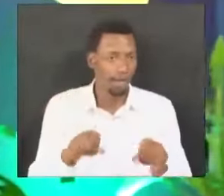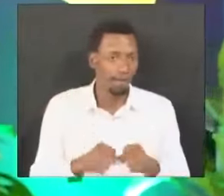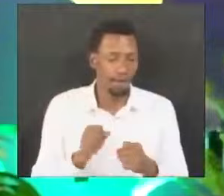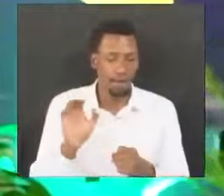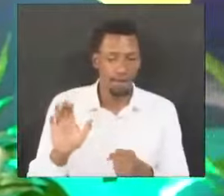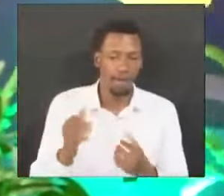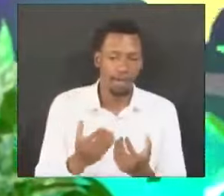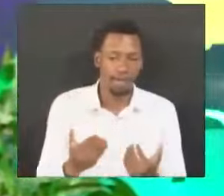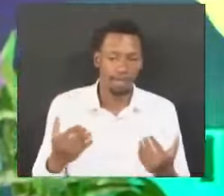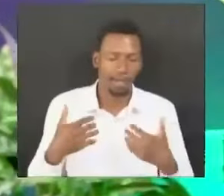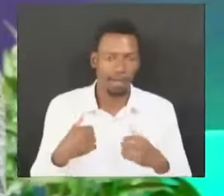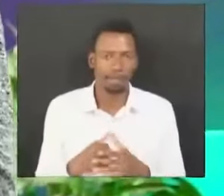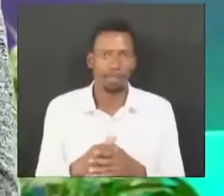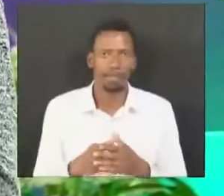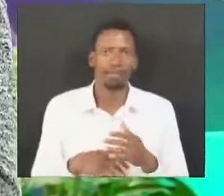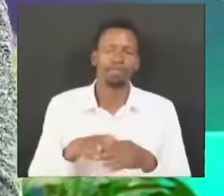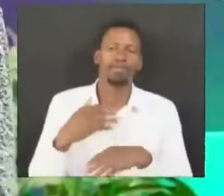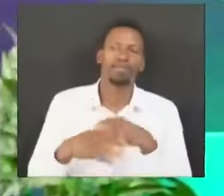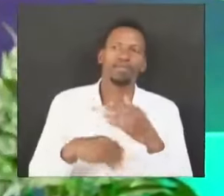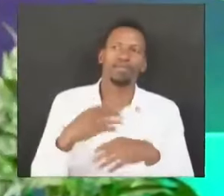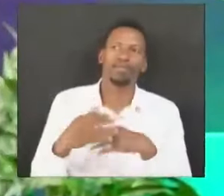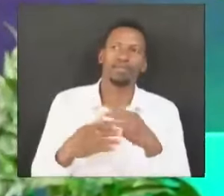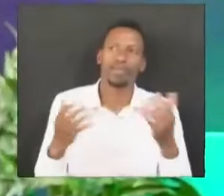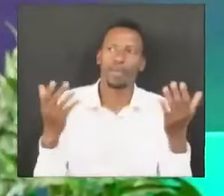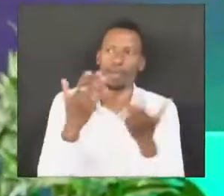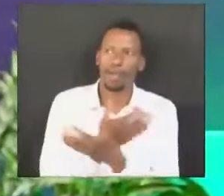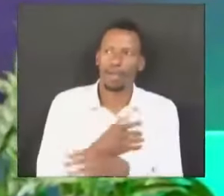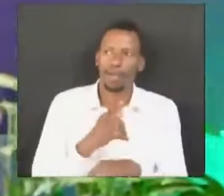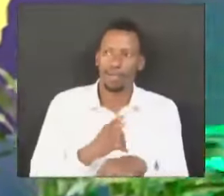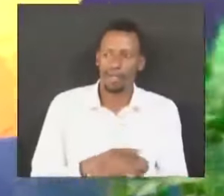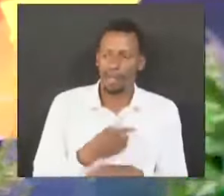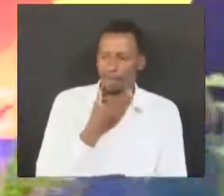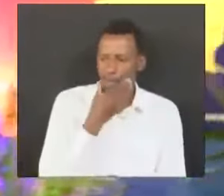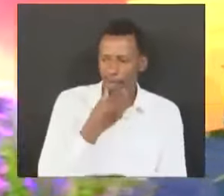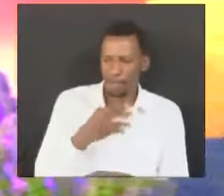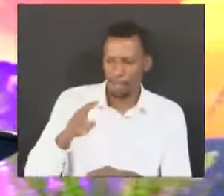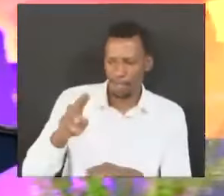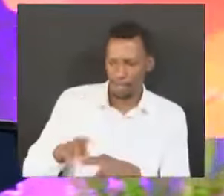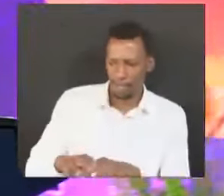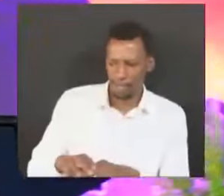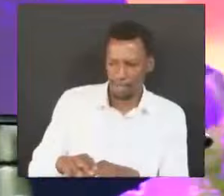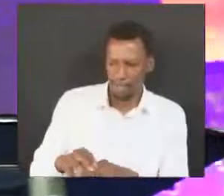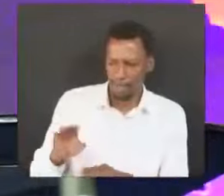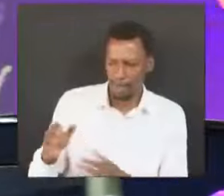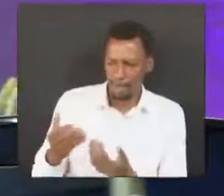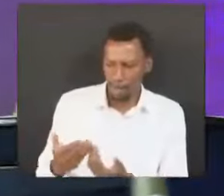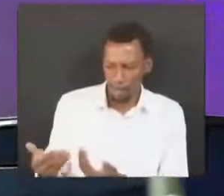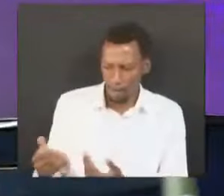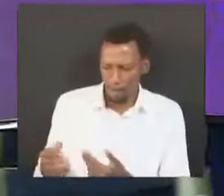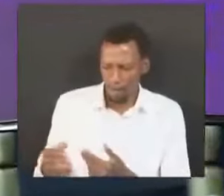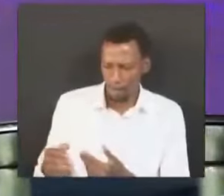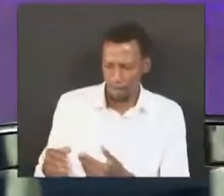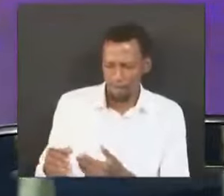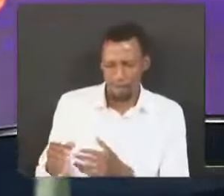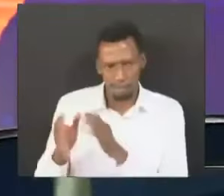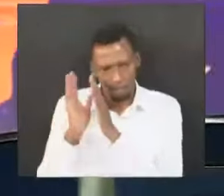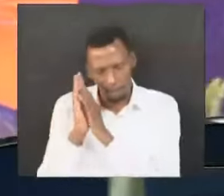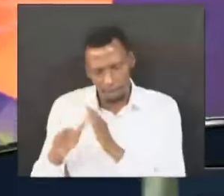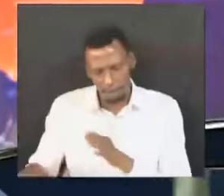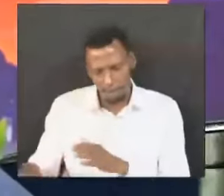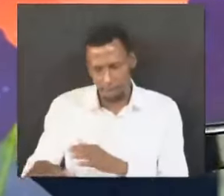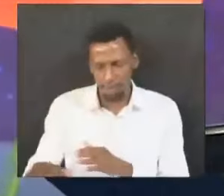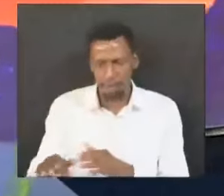The following night, as the father continued to sit at the child's bed, suddenly the